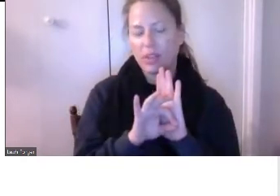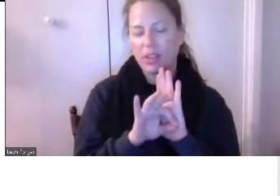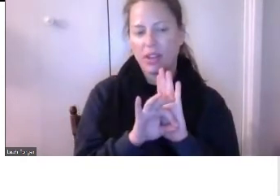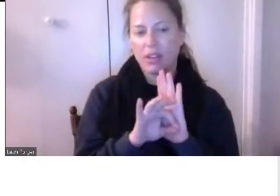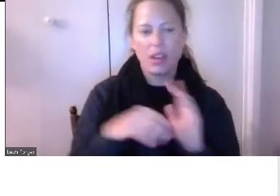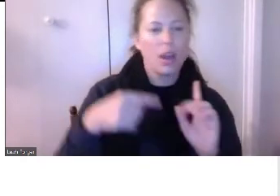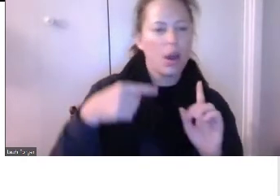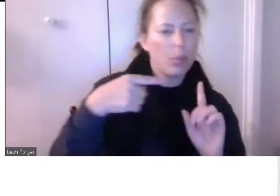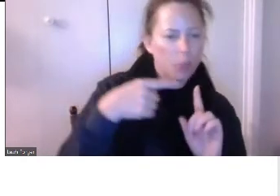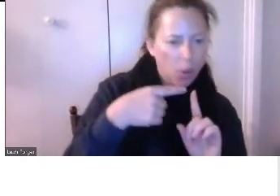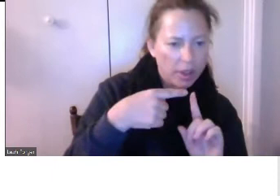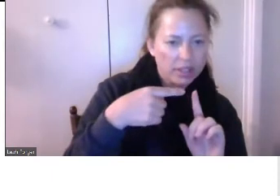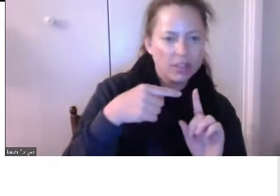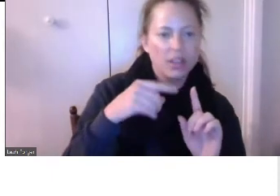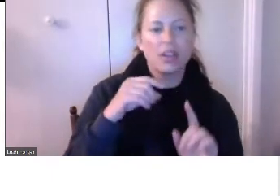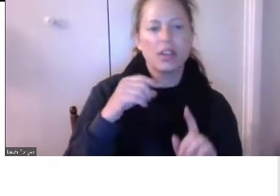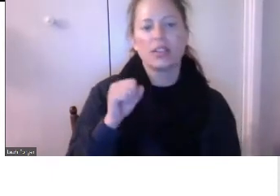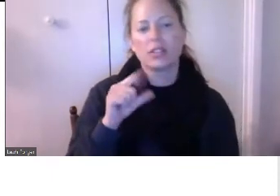point slope form.